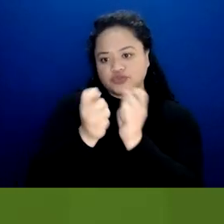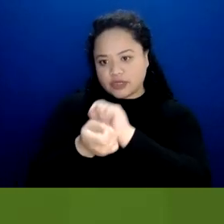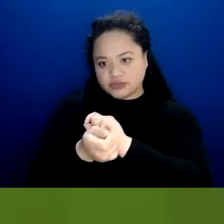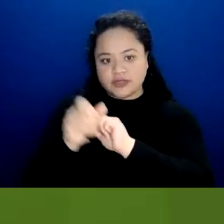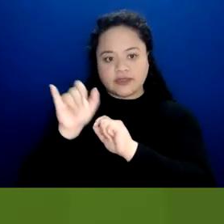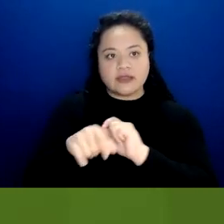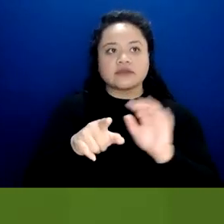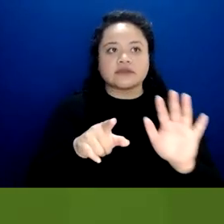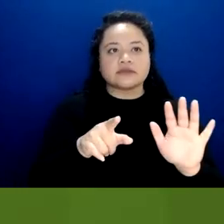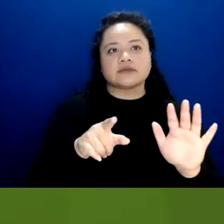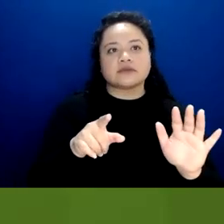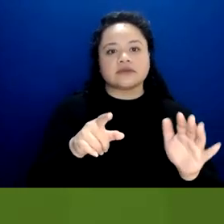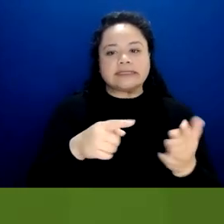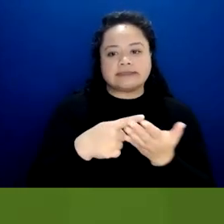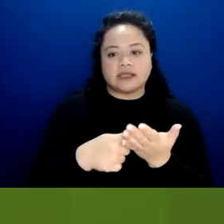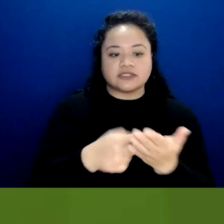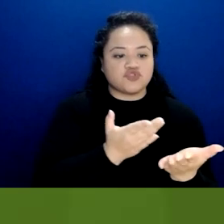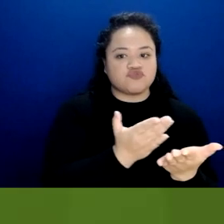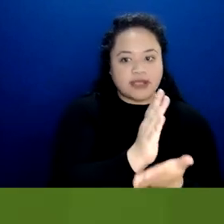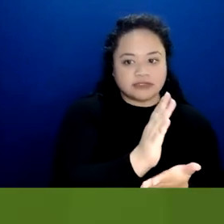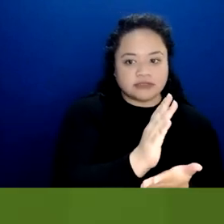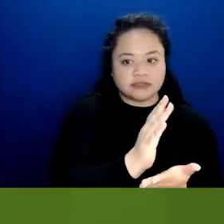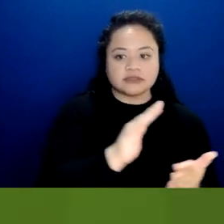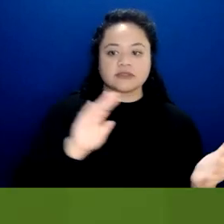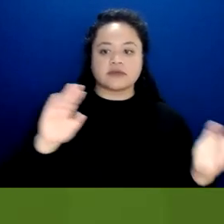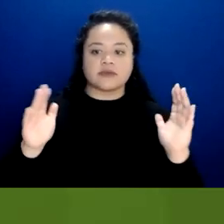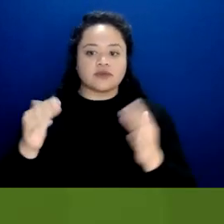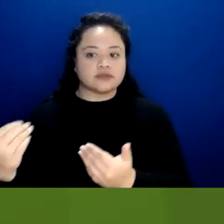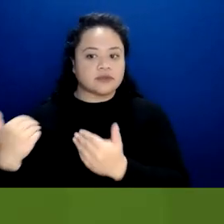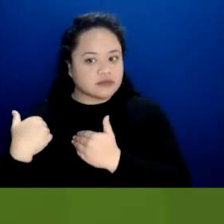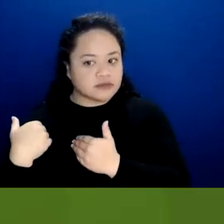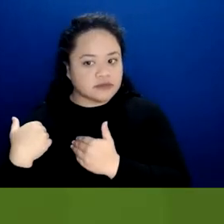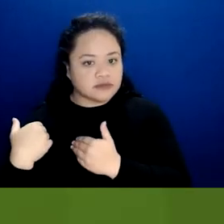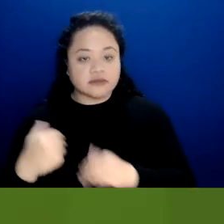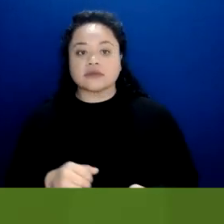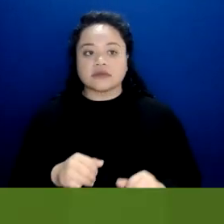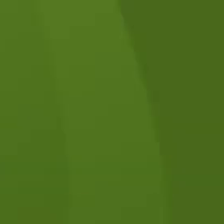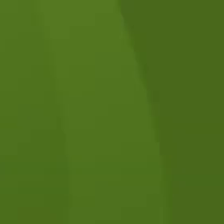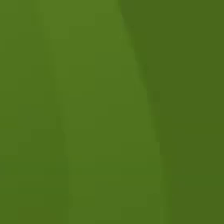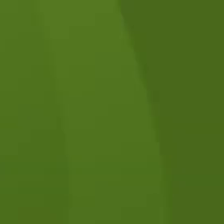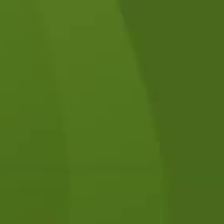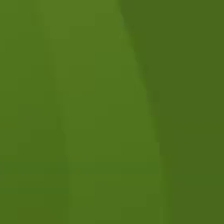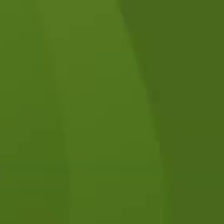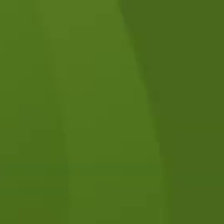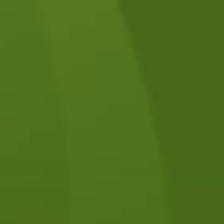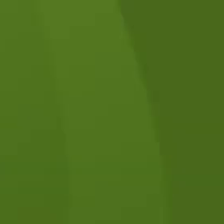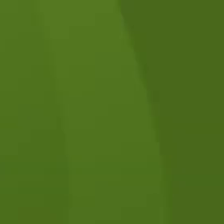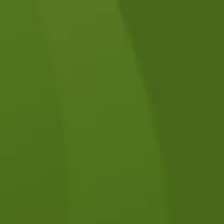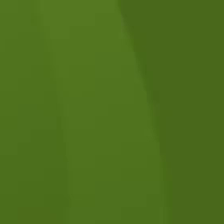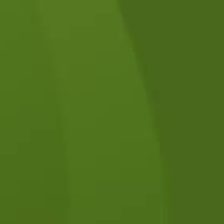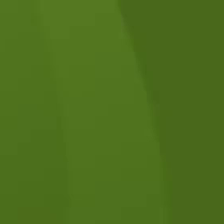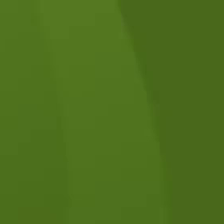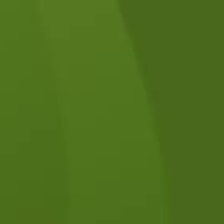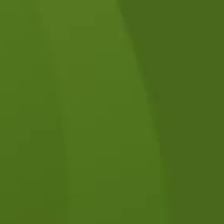versus responsibility. So the idea of human rights, the idea that everyone has rights that shouldn't be crossed.